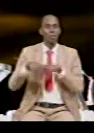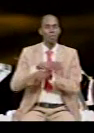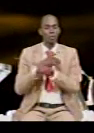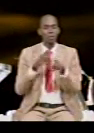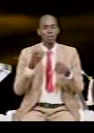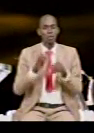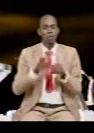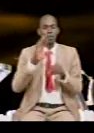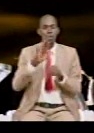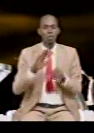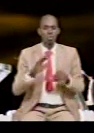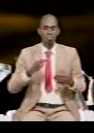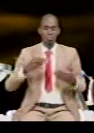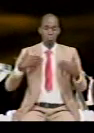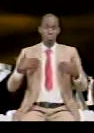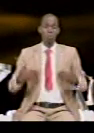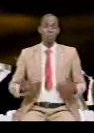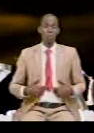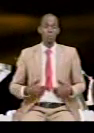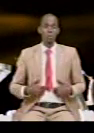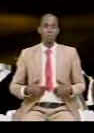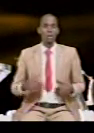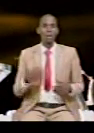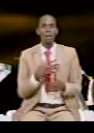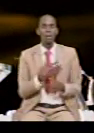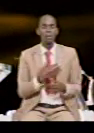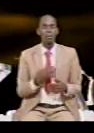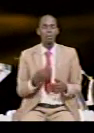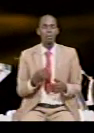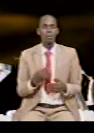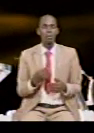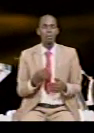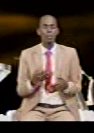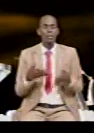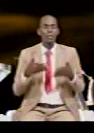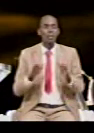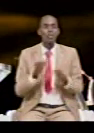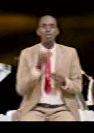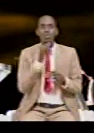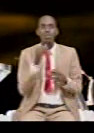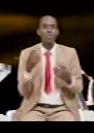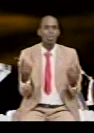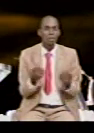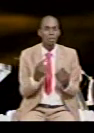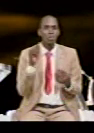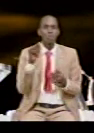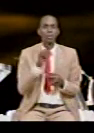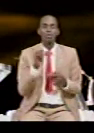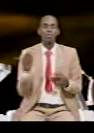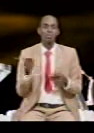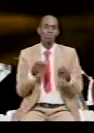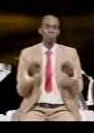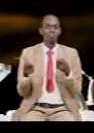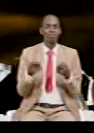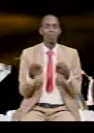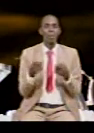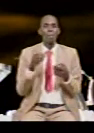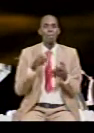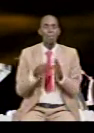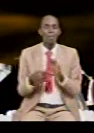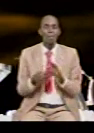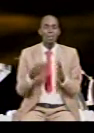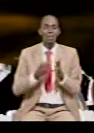mortal body. And it says, let not sin therefore reign. So which means it is what